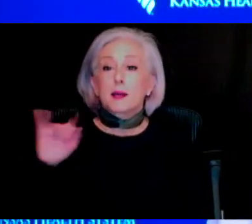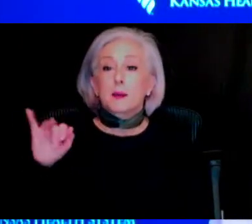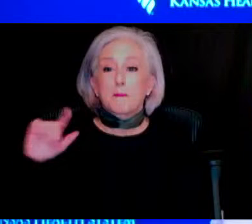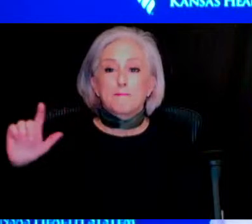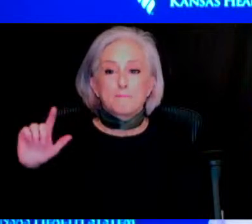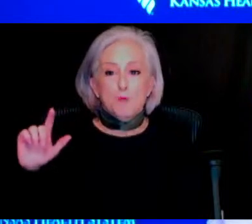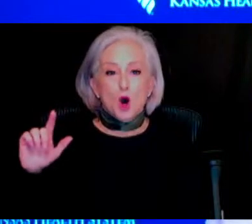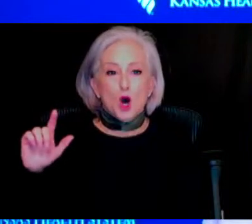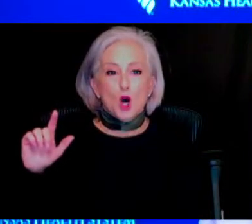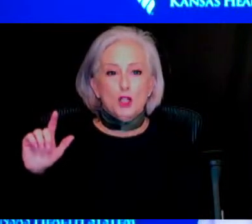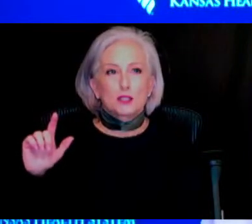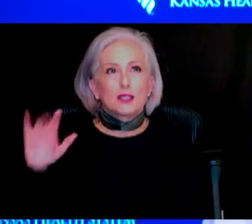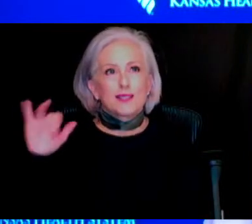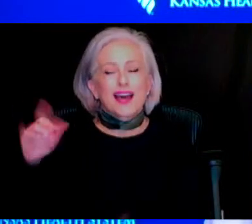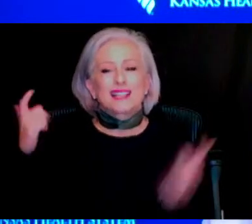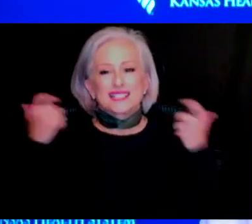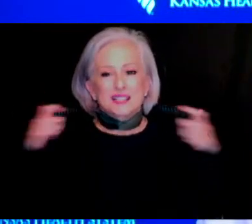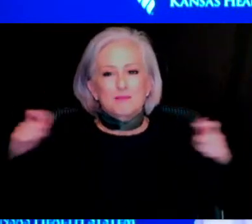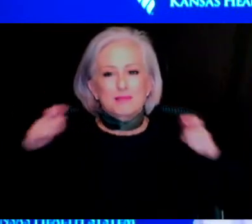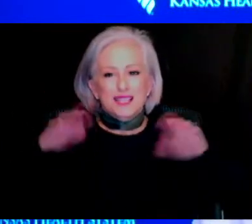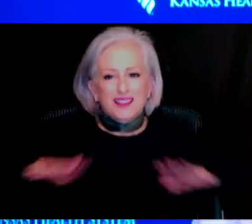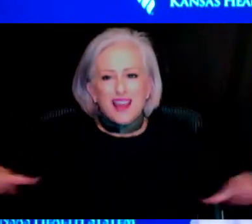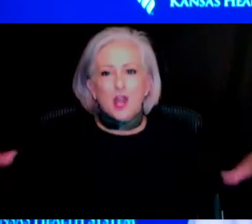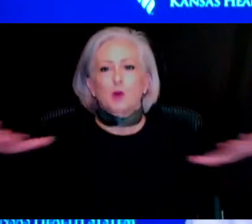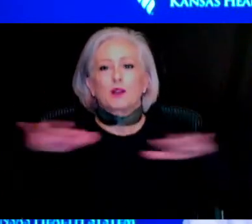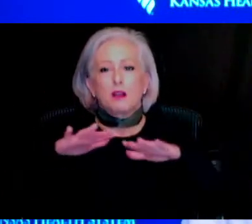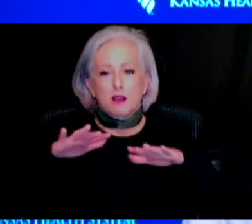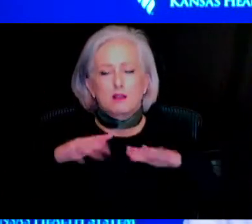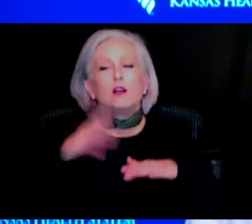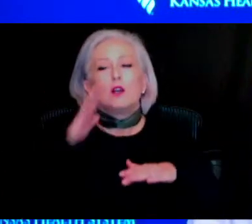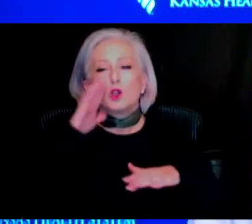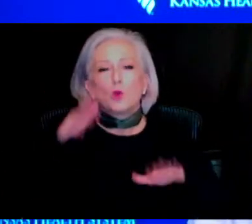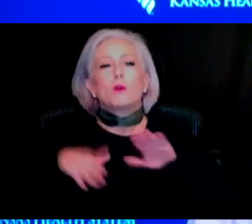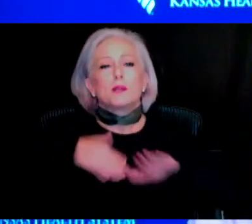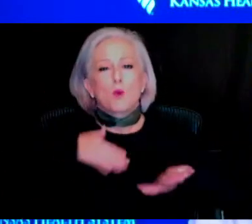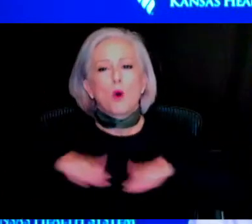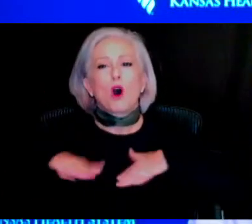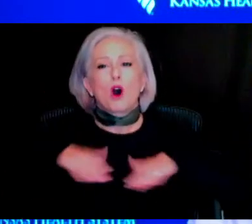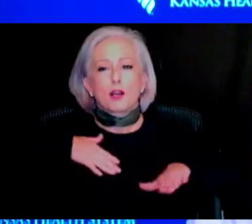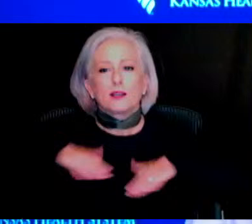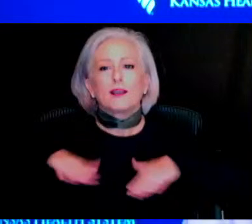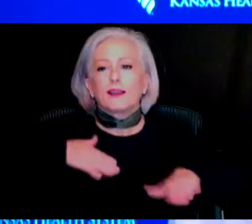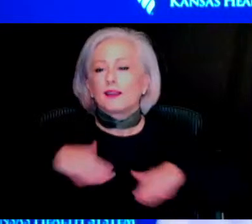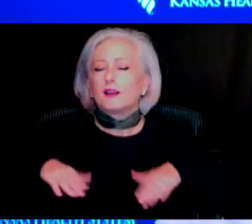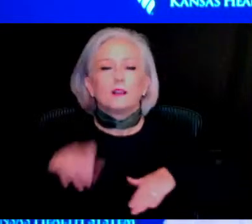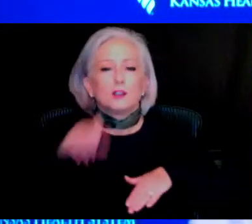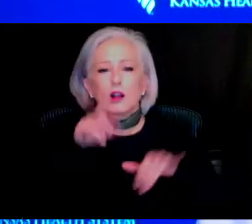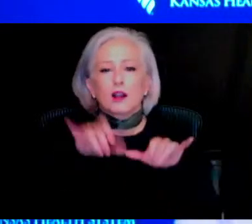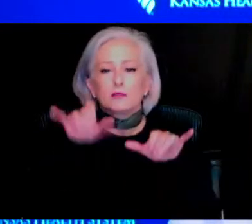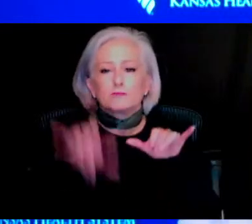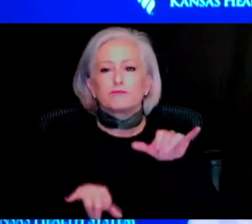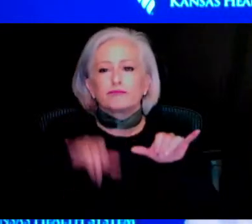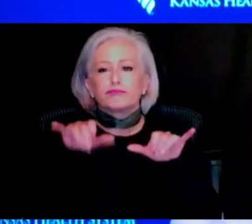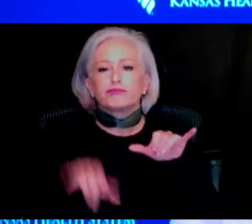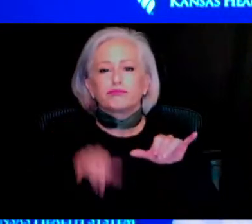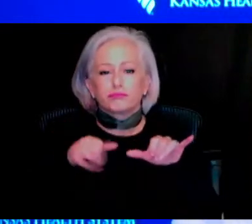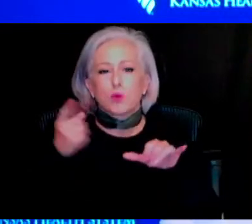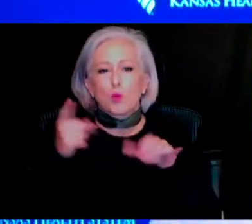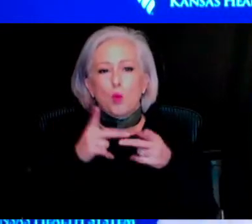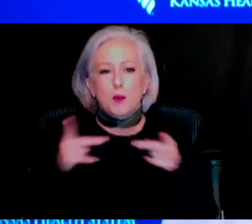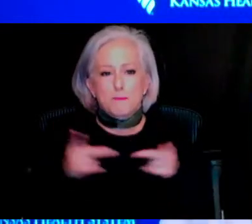pretty big area. You're going to be walking and moving, so you're not going to be in one set small area with a lot